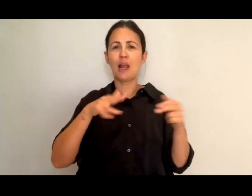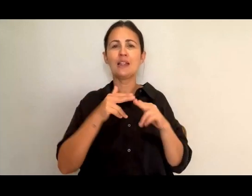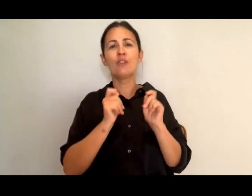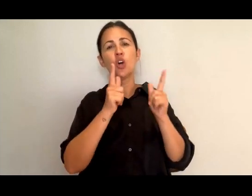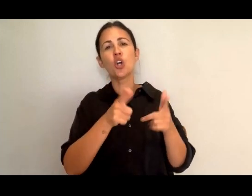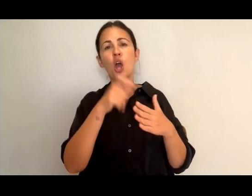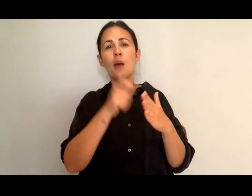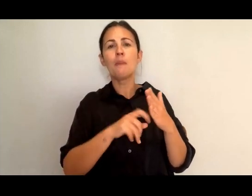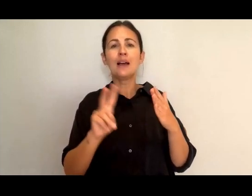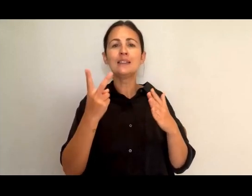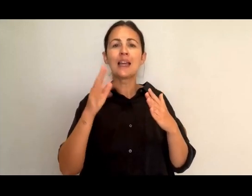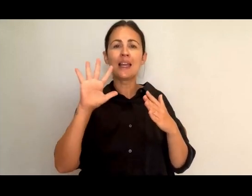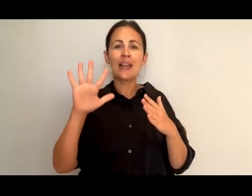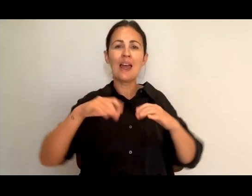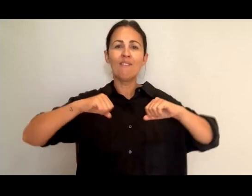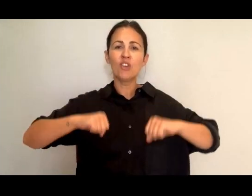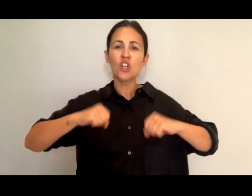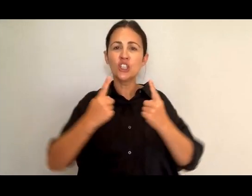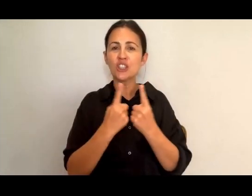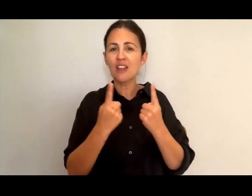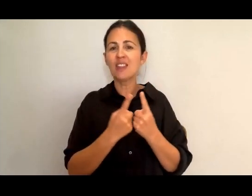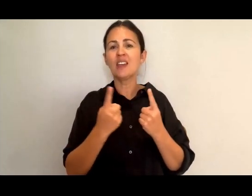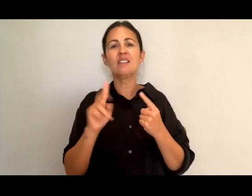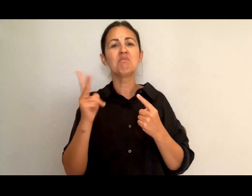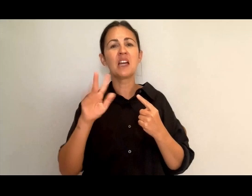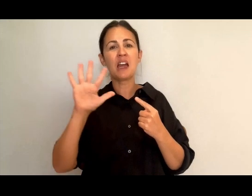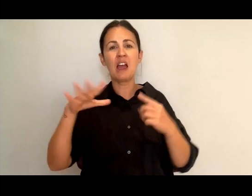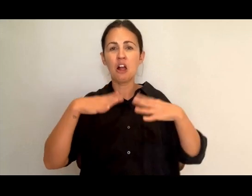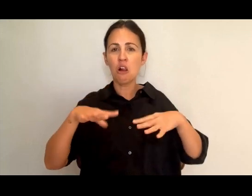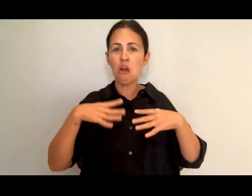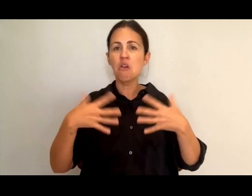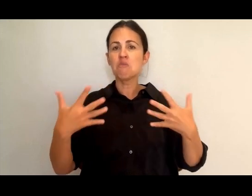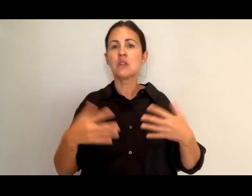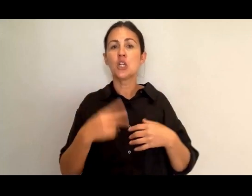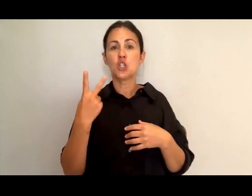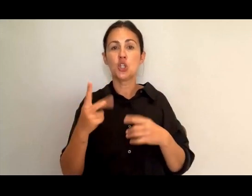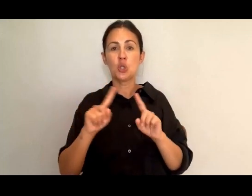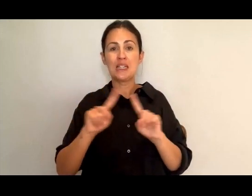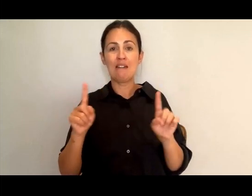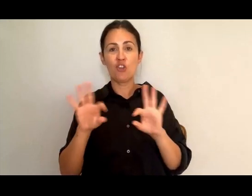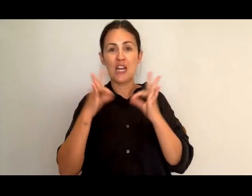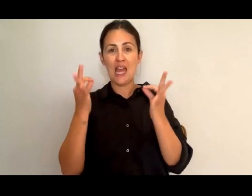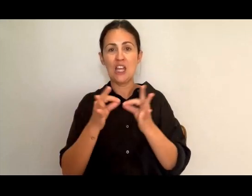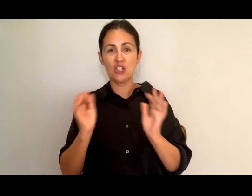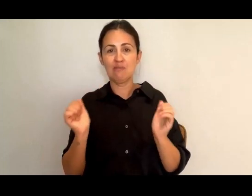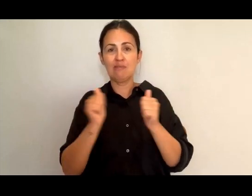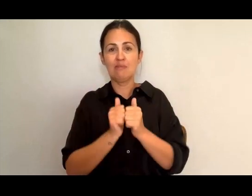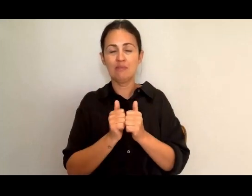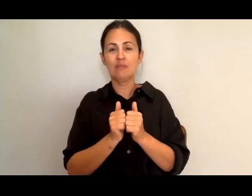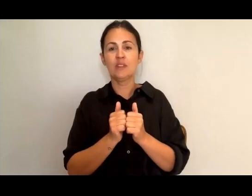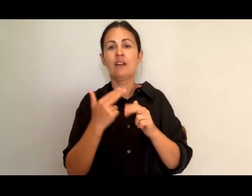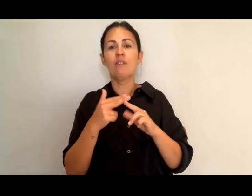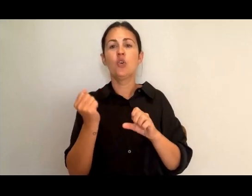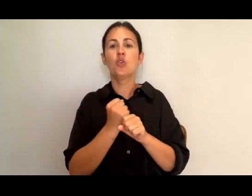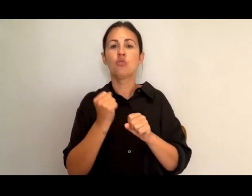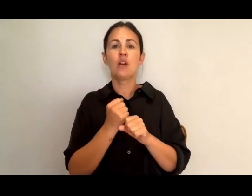they go to landfill. And so there were 2 or 3 agencies, including the Broken Hill Art Exchange, who all came together to create a really dynamic community